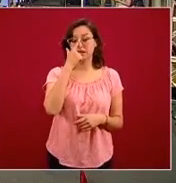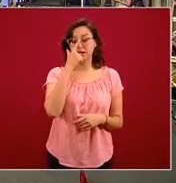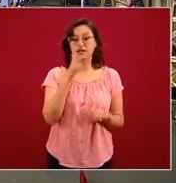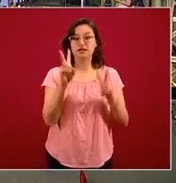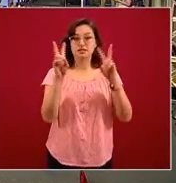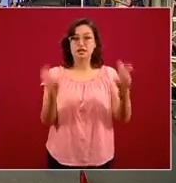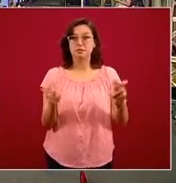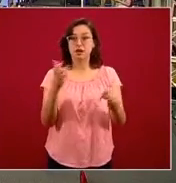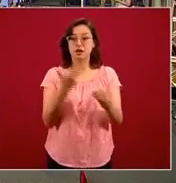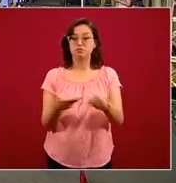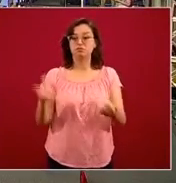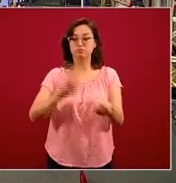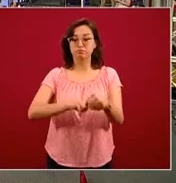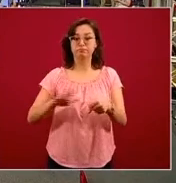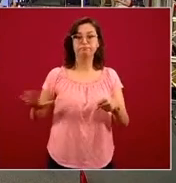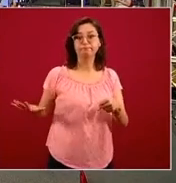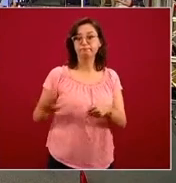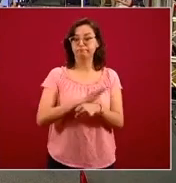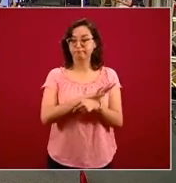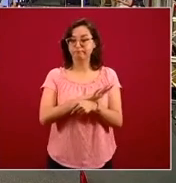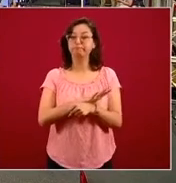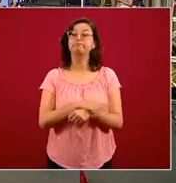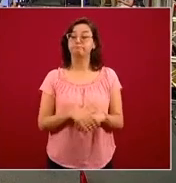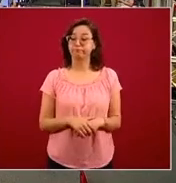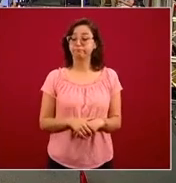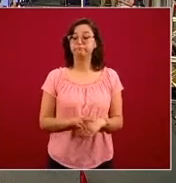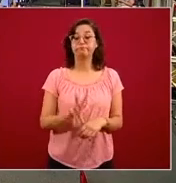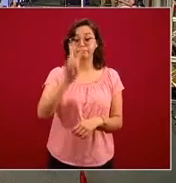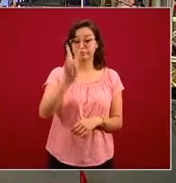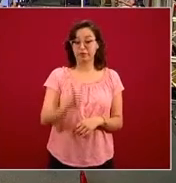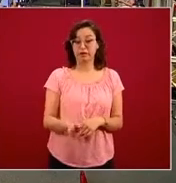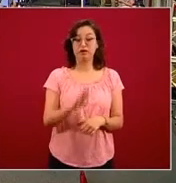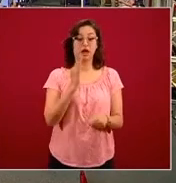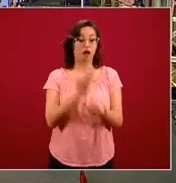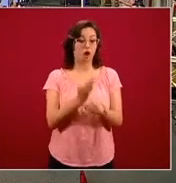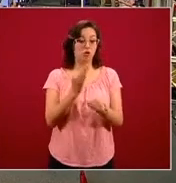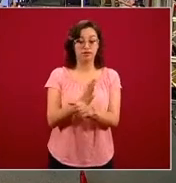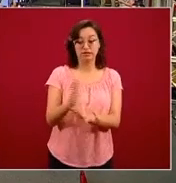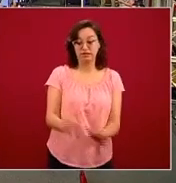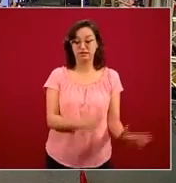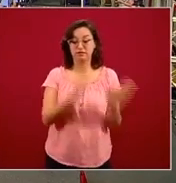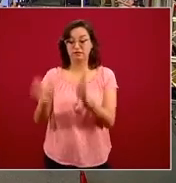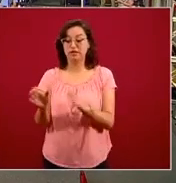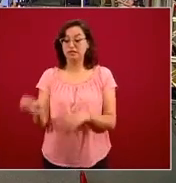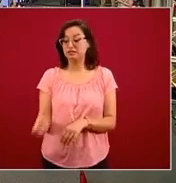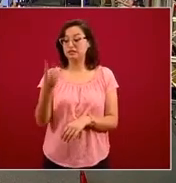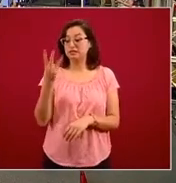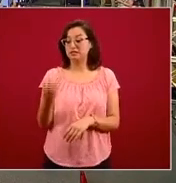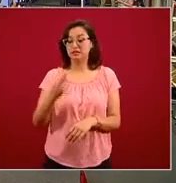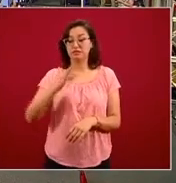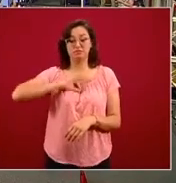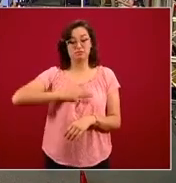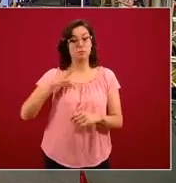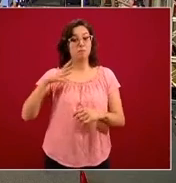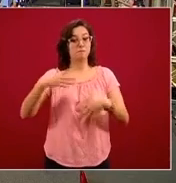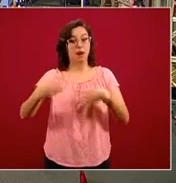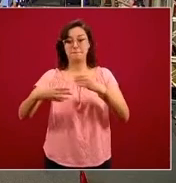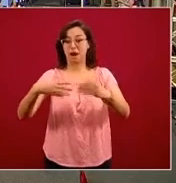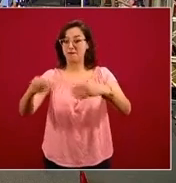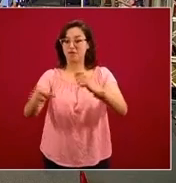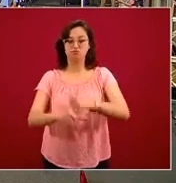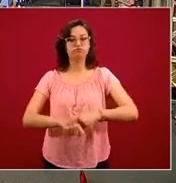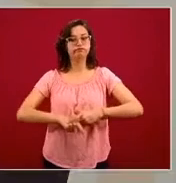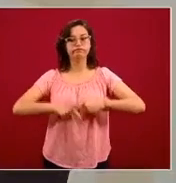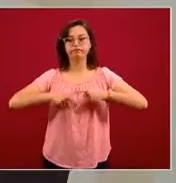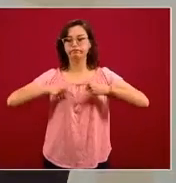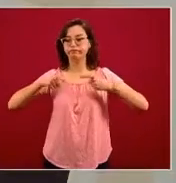Now, about this matter of hospital saturations, well, yes, we are in this phase of rapid